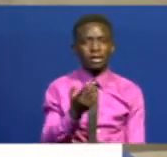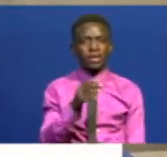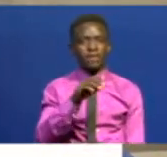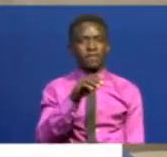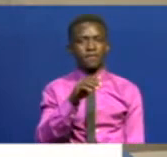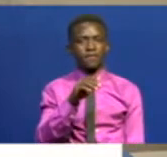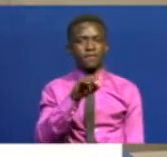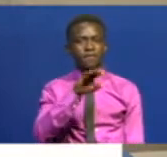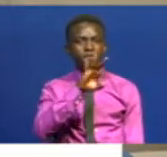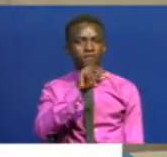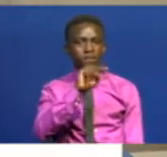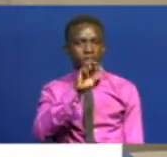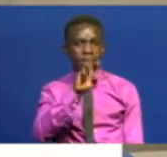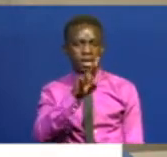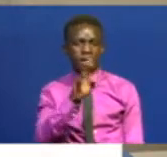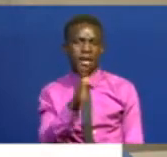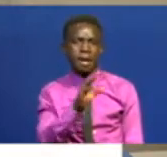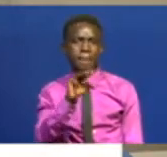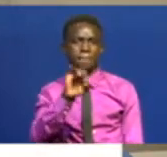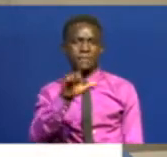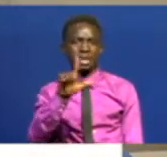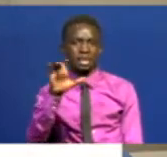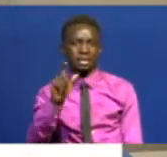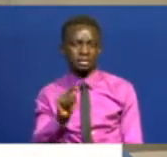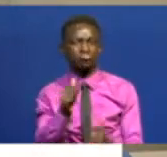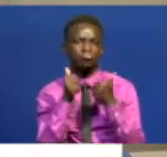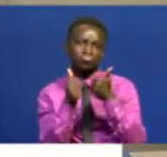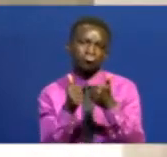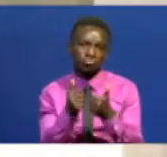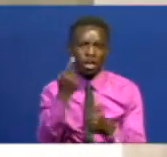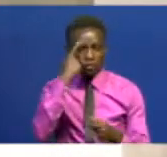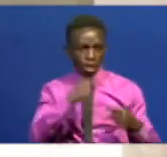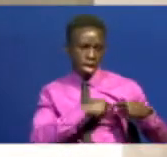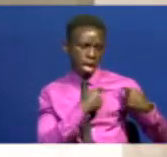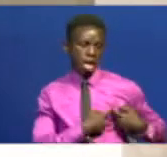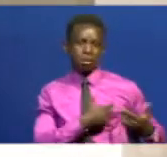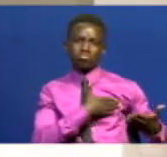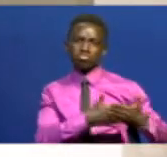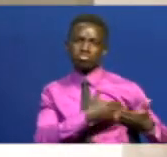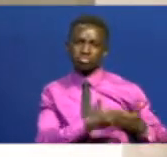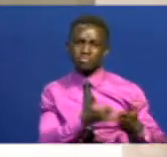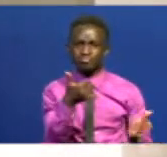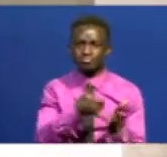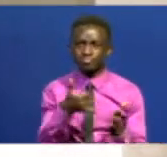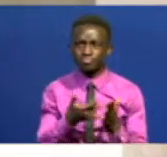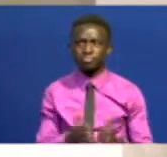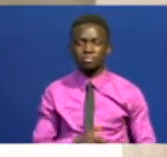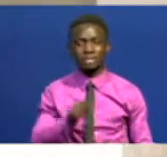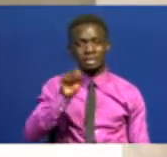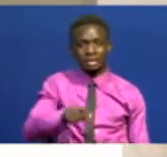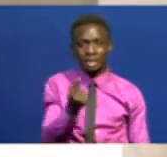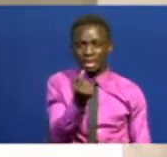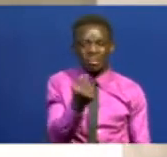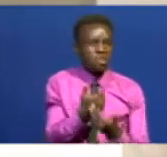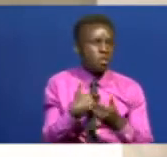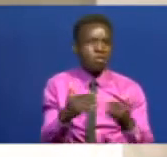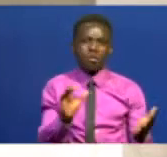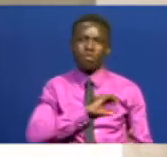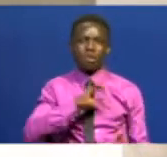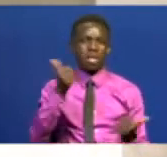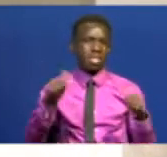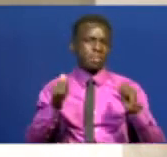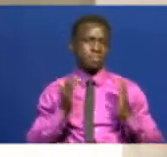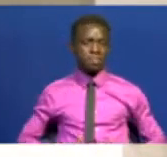are good for diabetes. They are also good for the heart. The seed is owned by everybody. It is an open source seed. So we